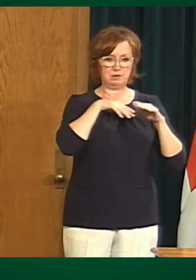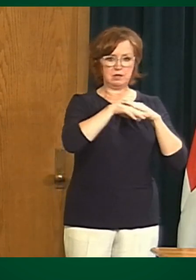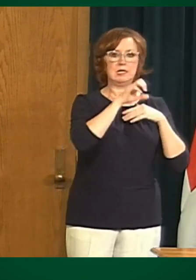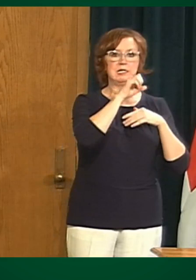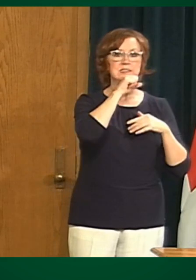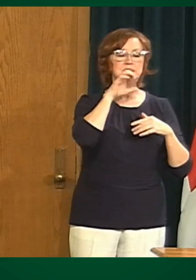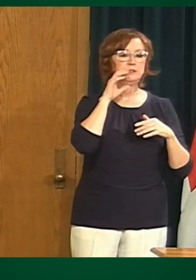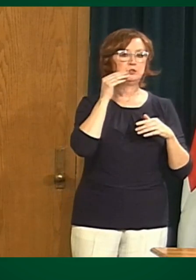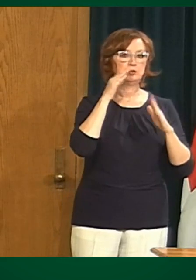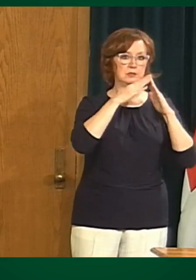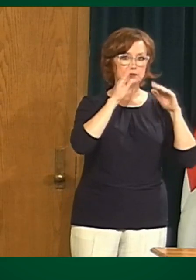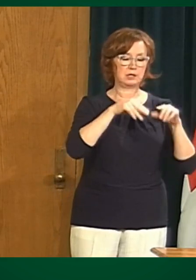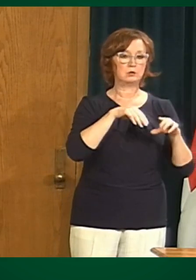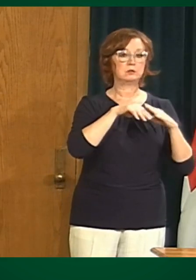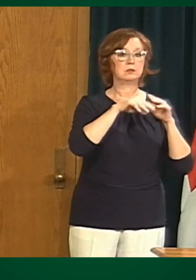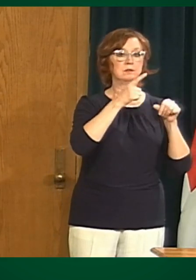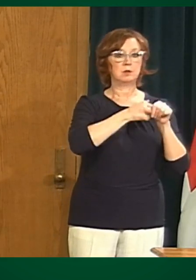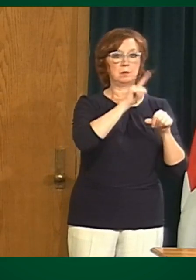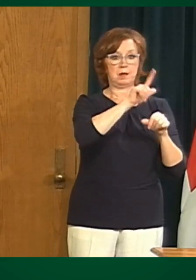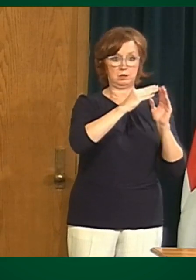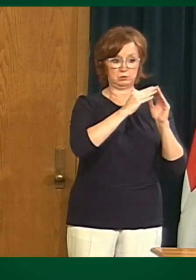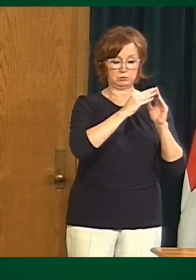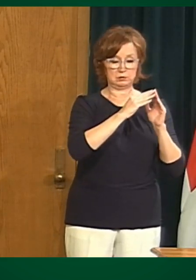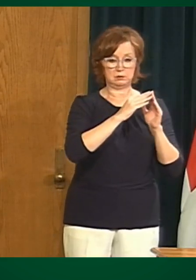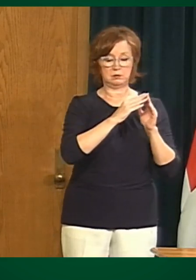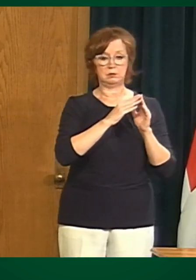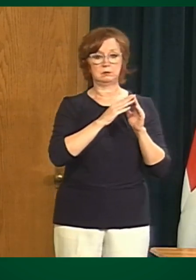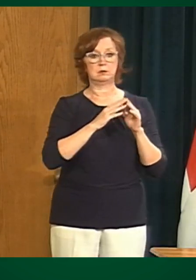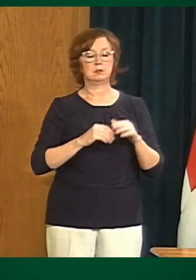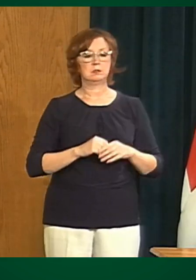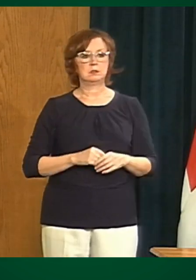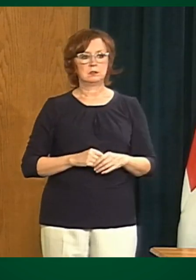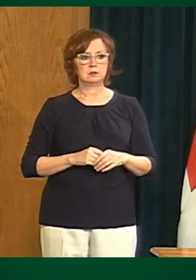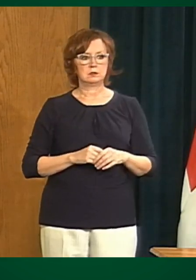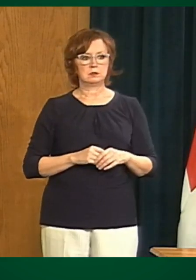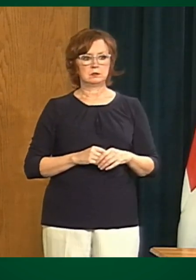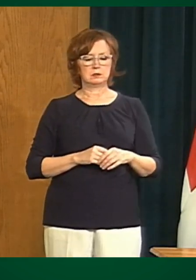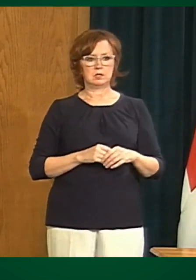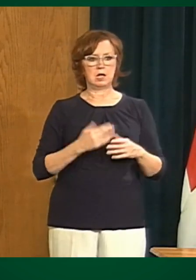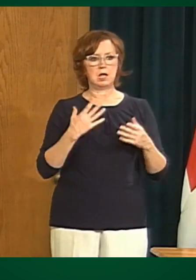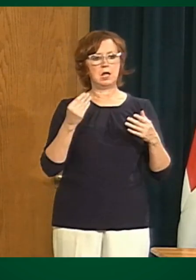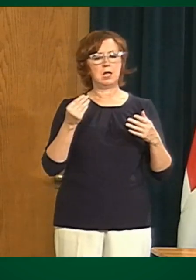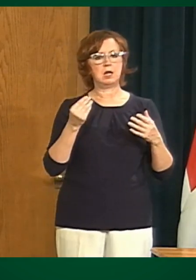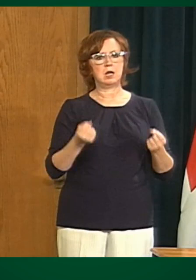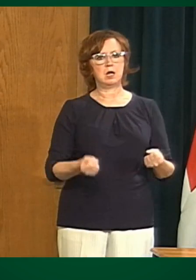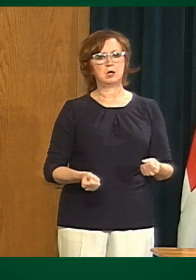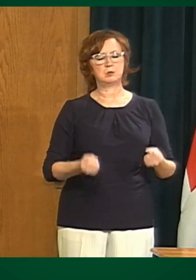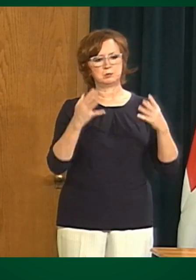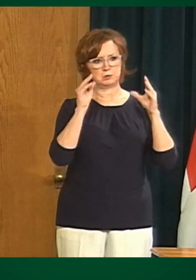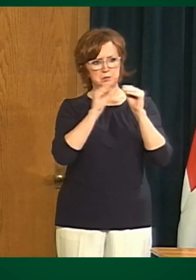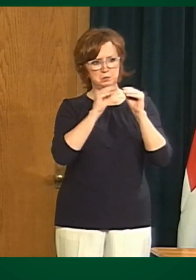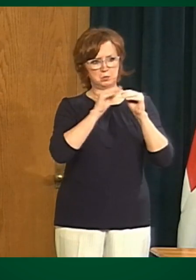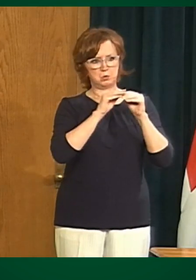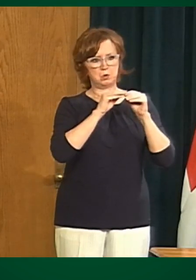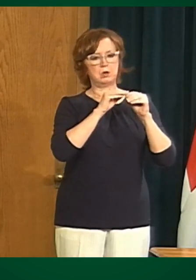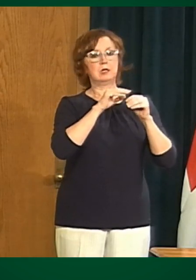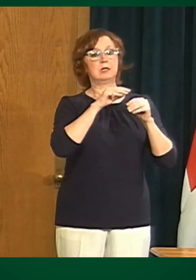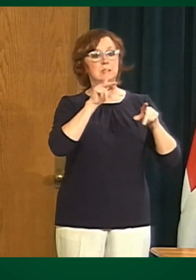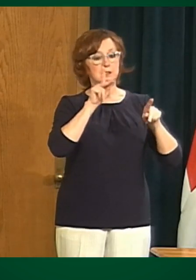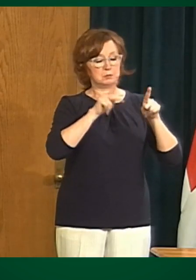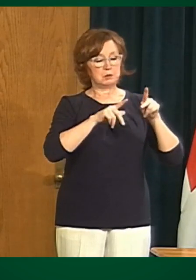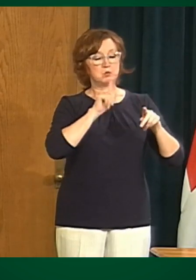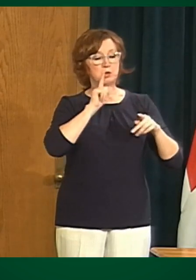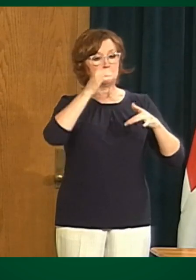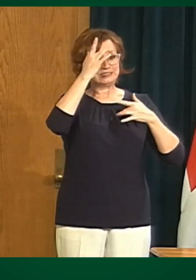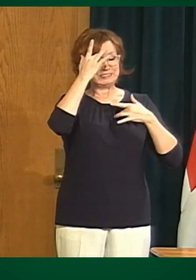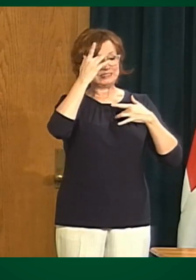actually in the Loche. And regardless, how many active cases are still associated with the long-term care home in the Loche? How many residents there are